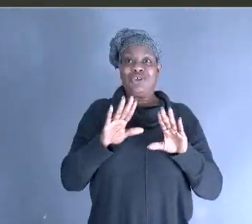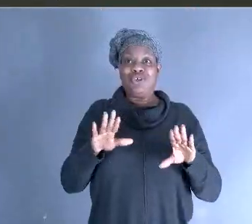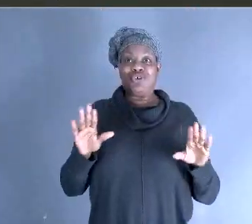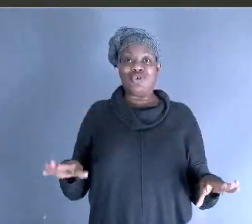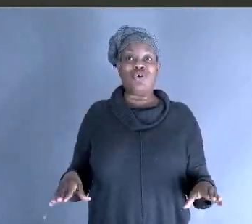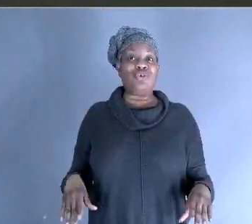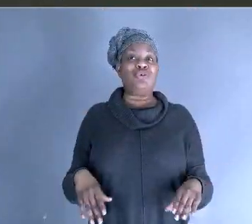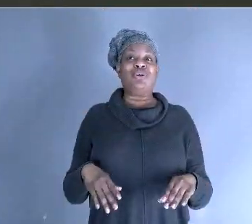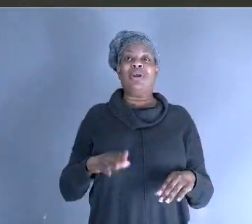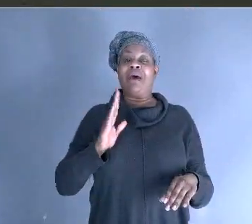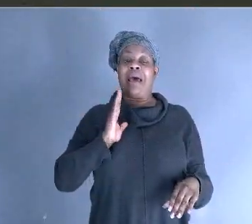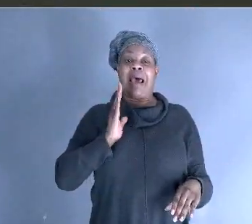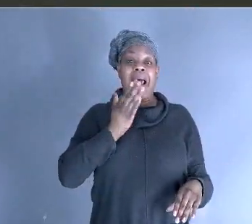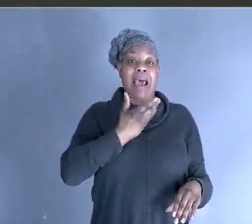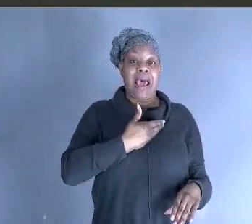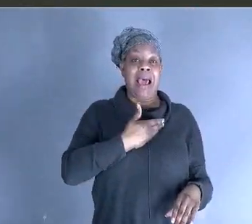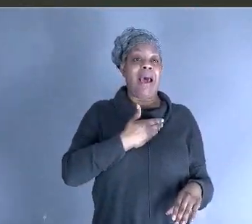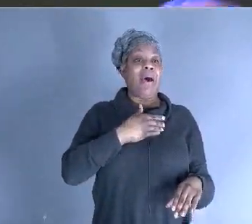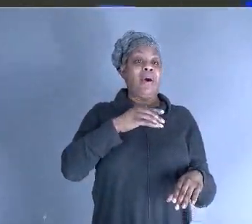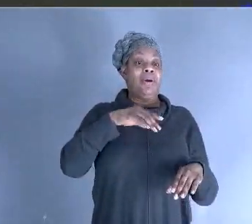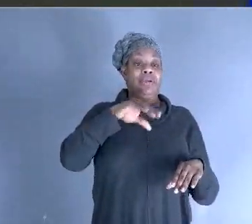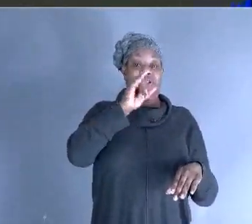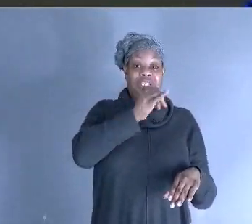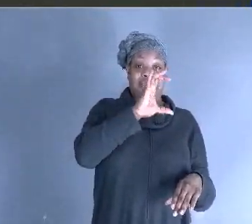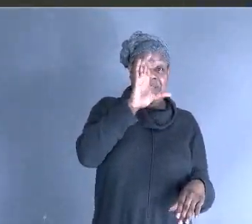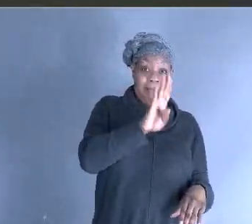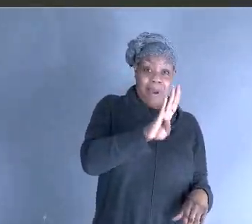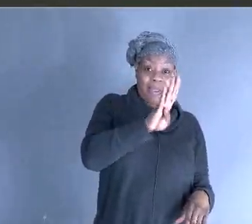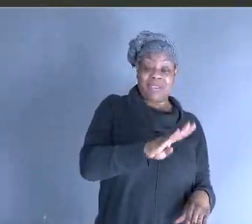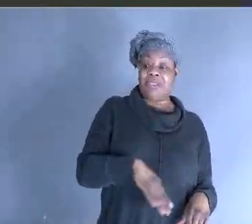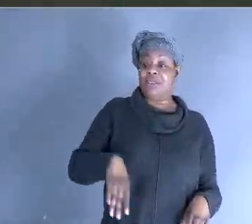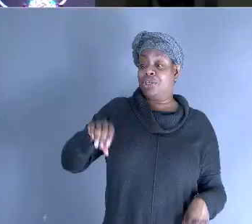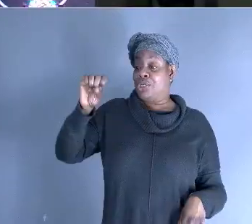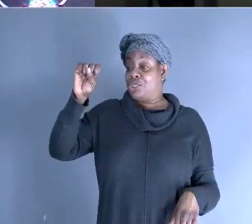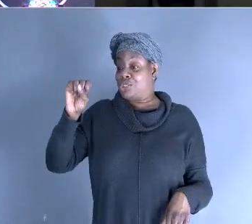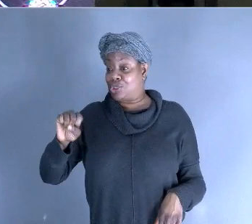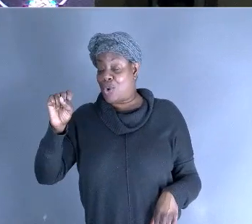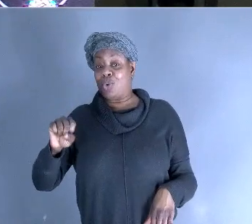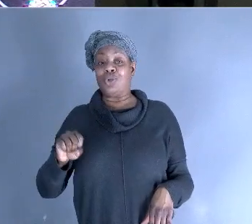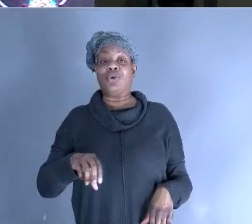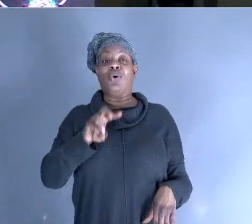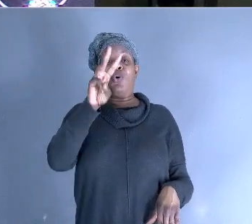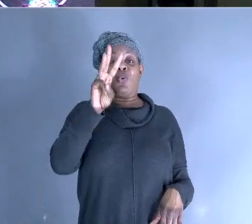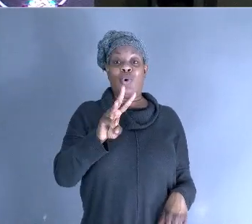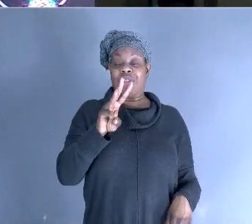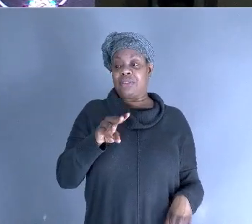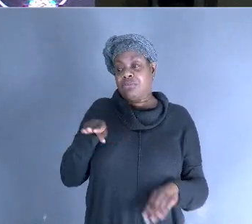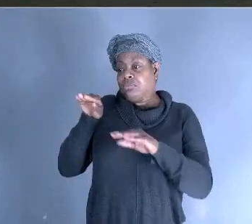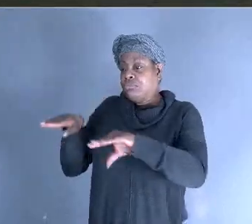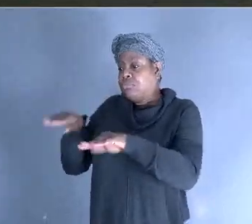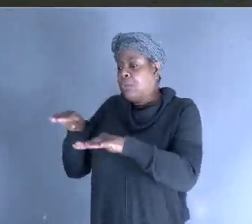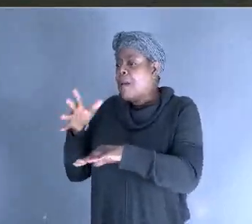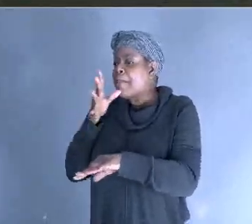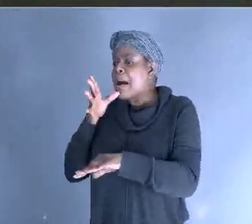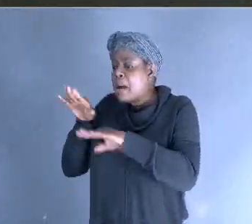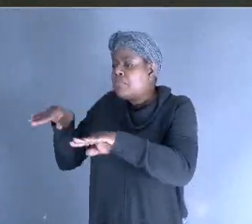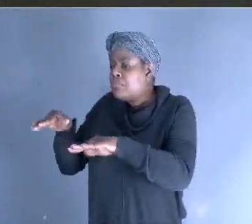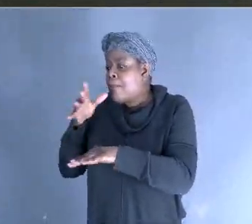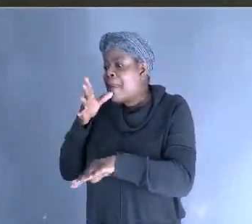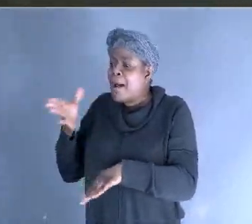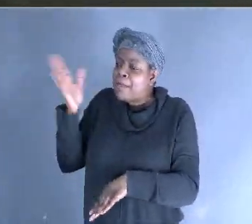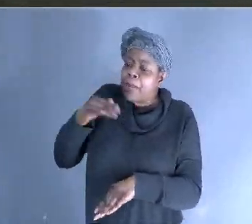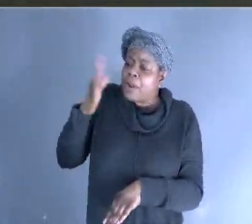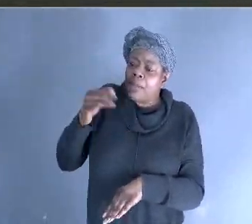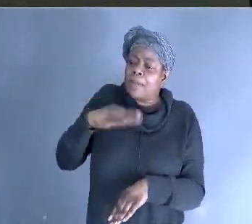in all of our campuses that would wake their parents up and say we gotta go to church that their children will be